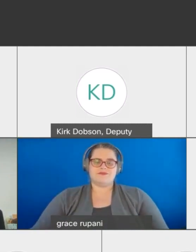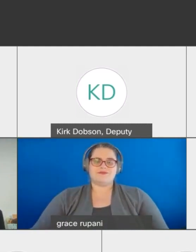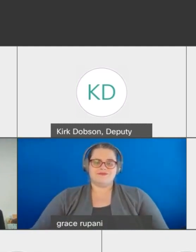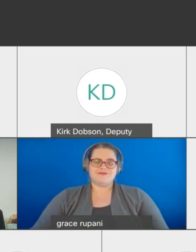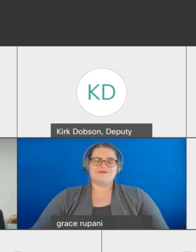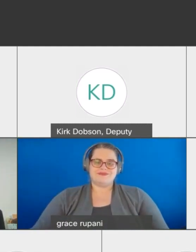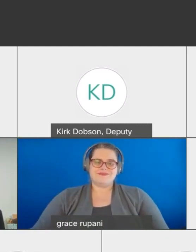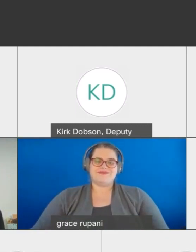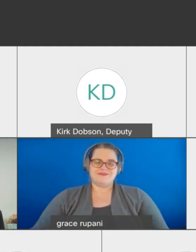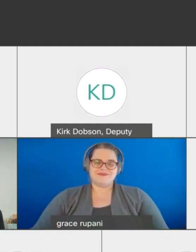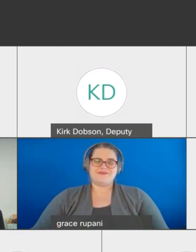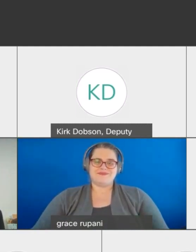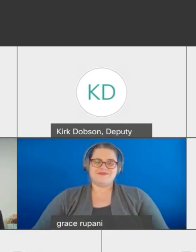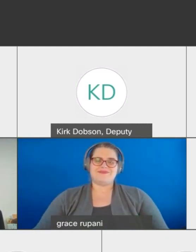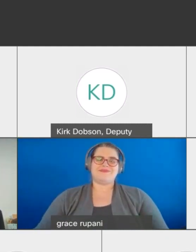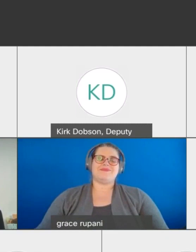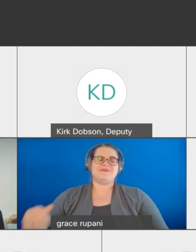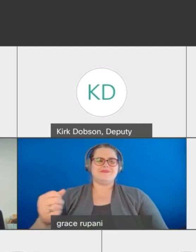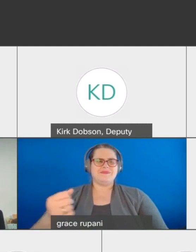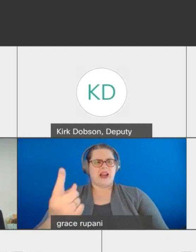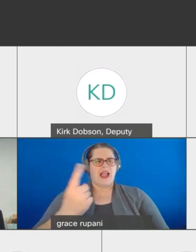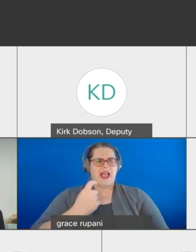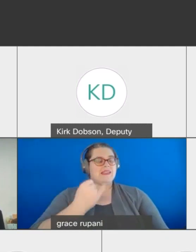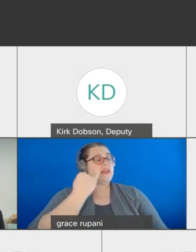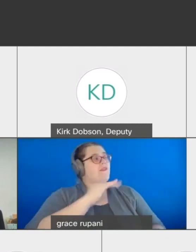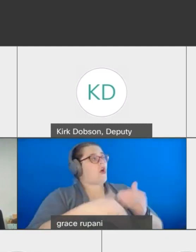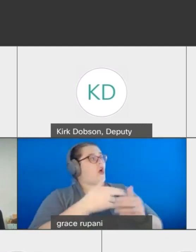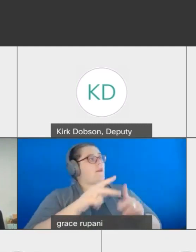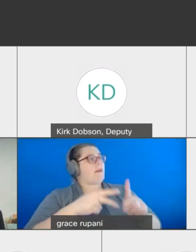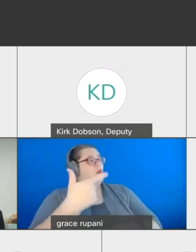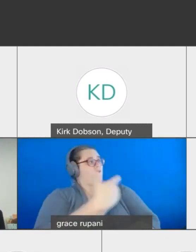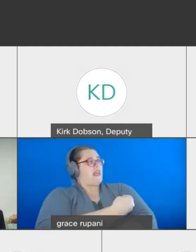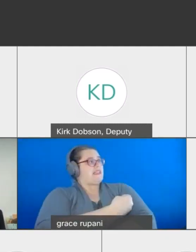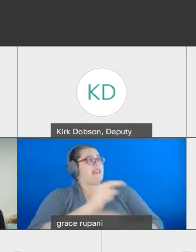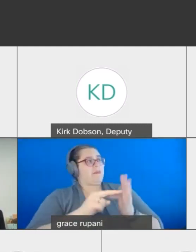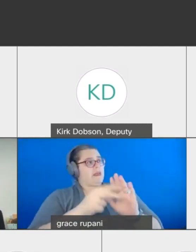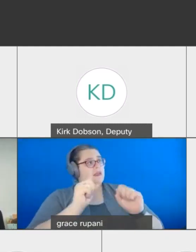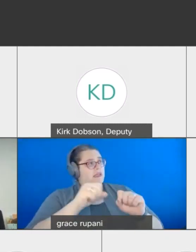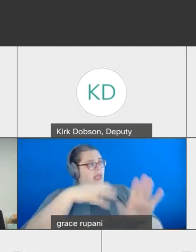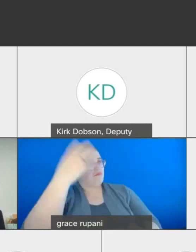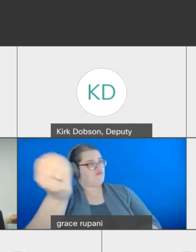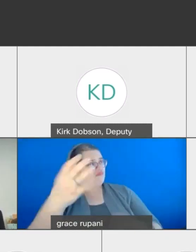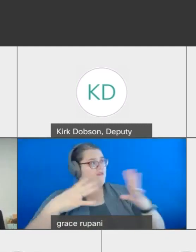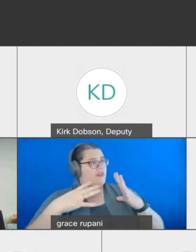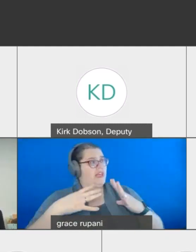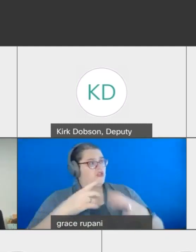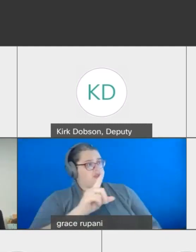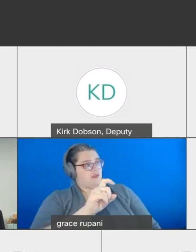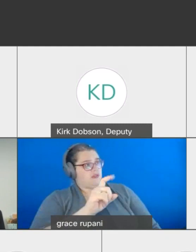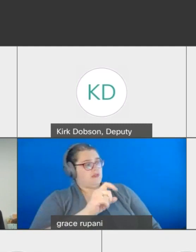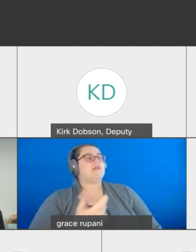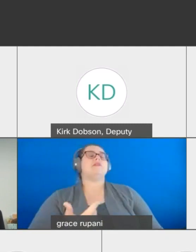If all persons are vaccinated, can they go on vacation? I expect that will be